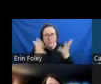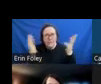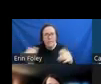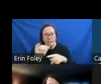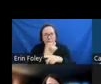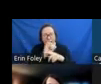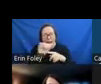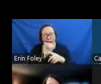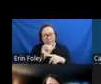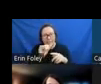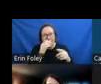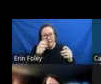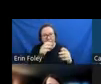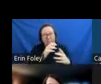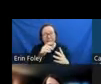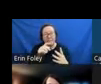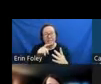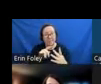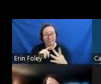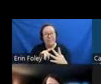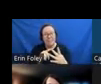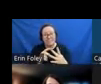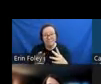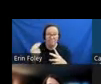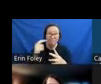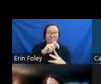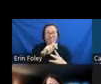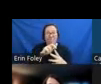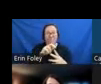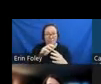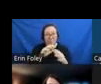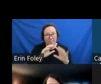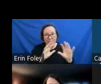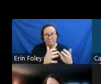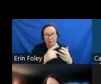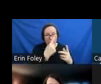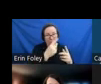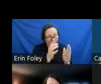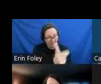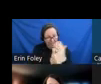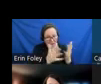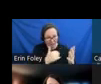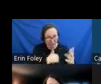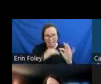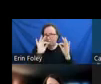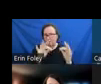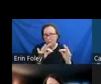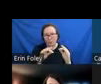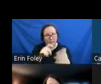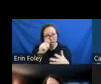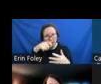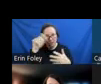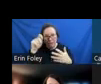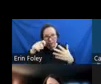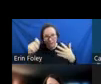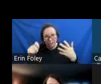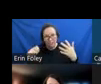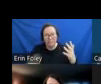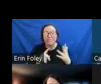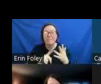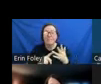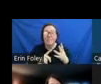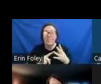moving as many skills from bucket 2 into bucket 1 as possible. And then For buckets 3 and 4,